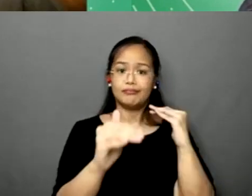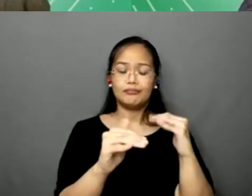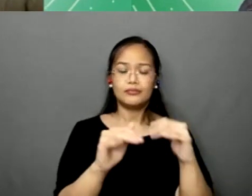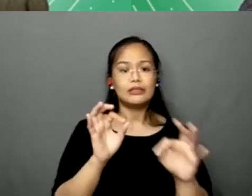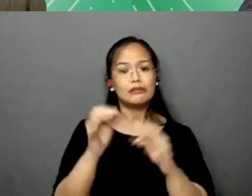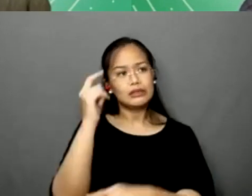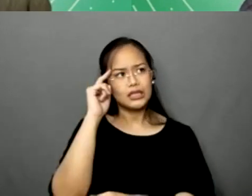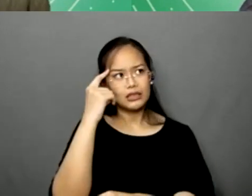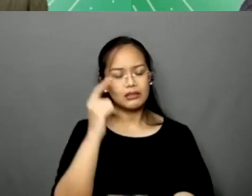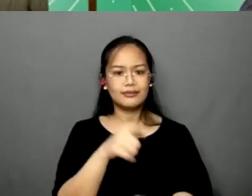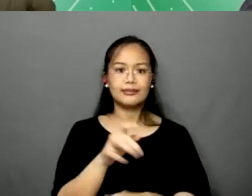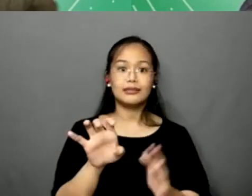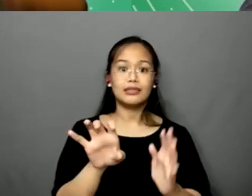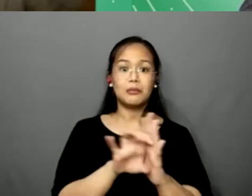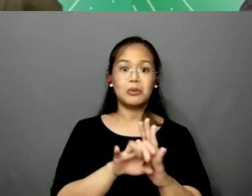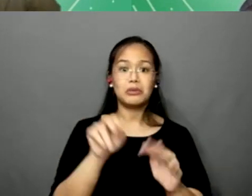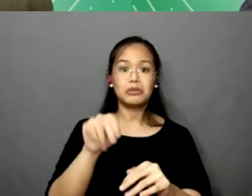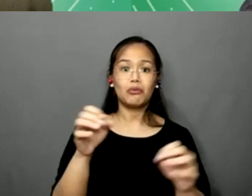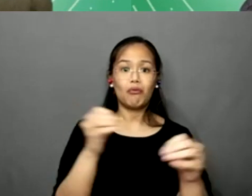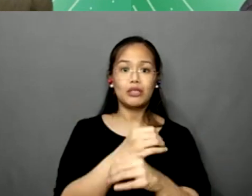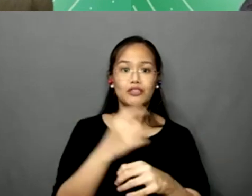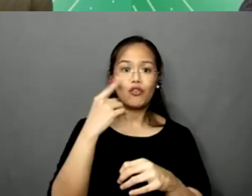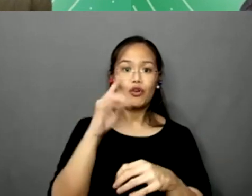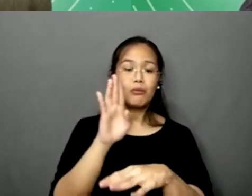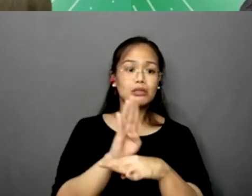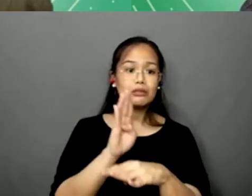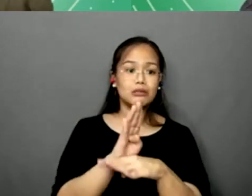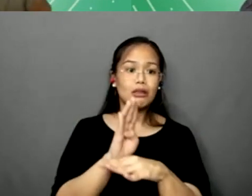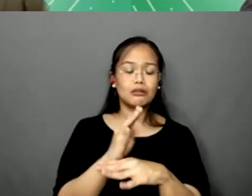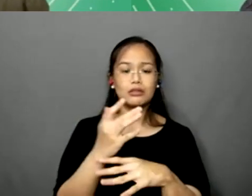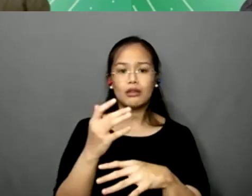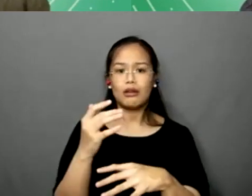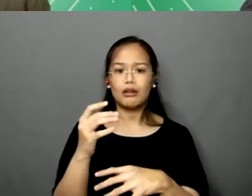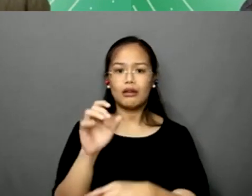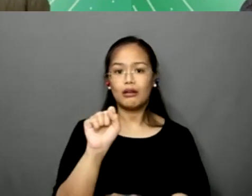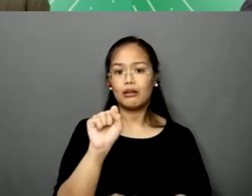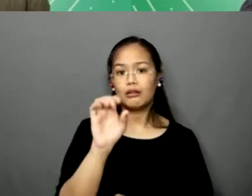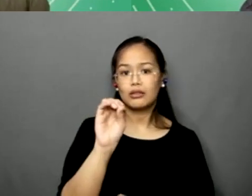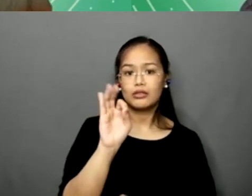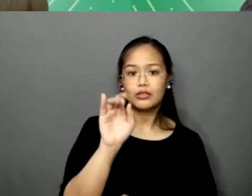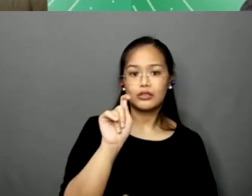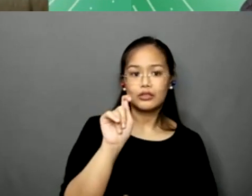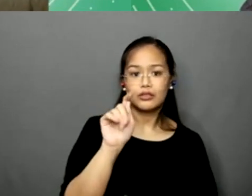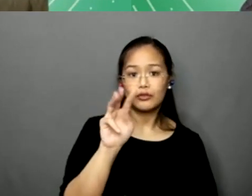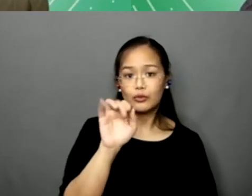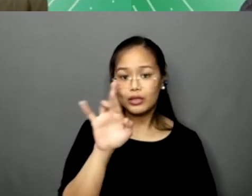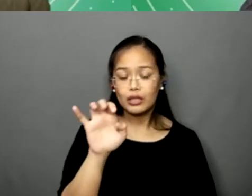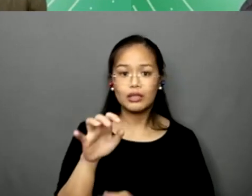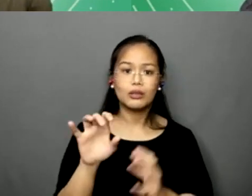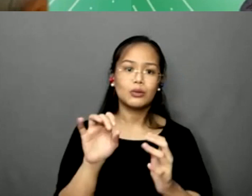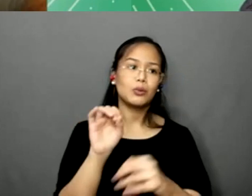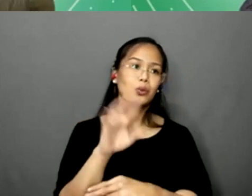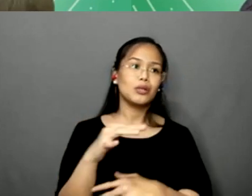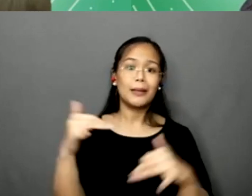it, the need for offices for a business such as software wasn't necessary. The need for meeting in person or